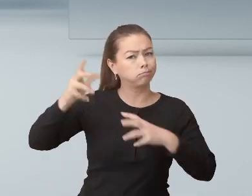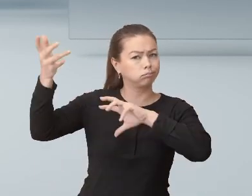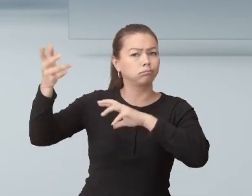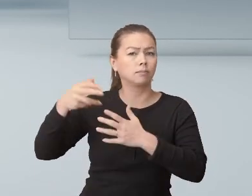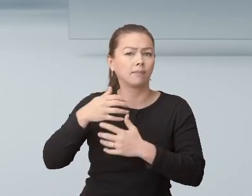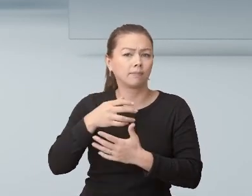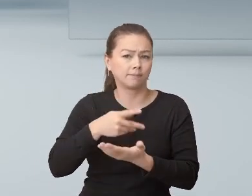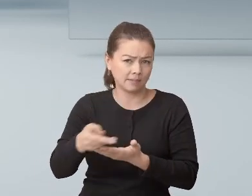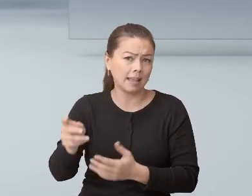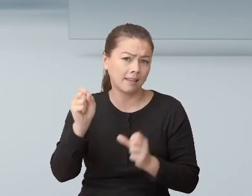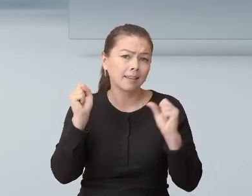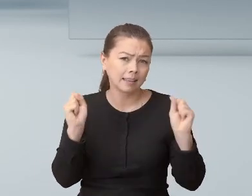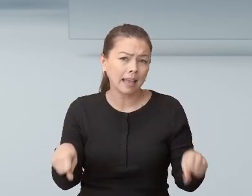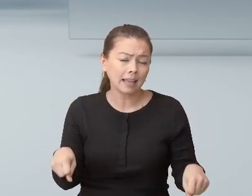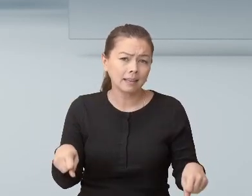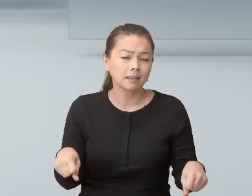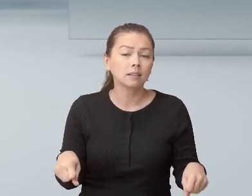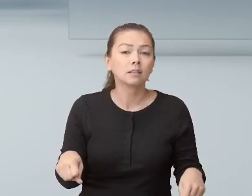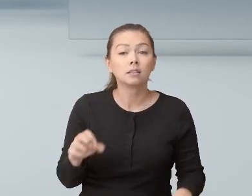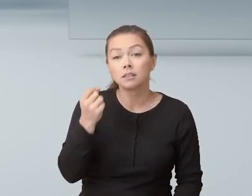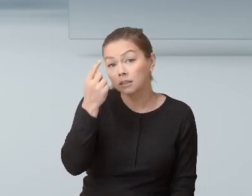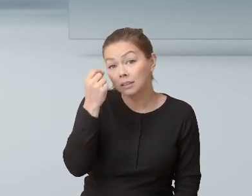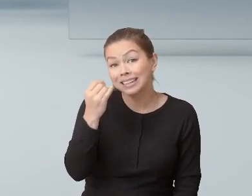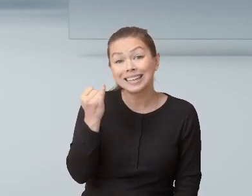if it's virtualized, that it's safe.